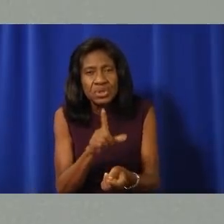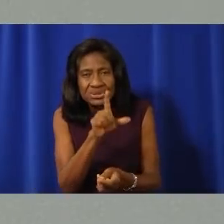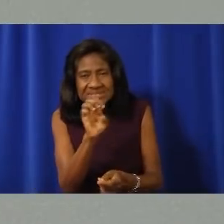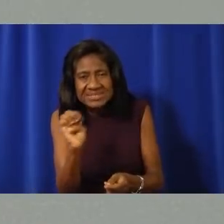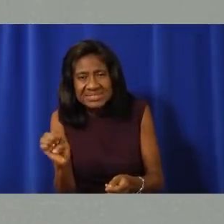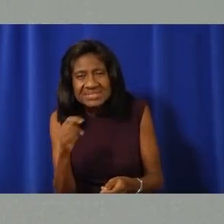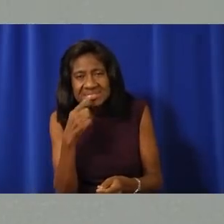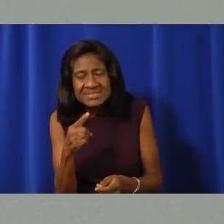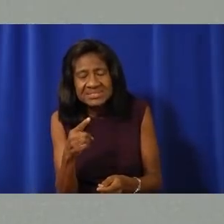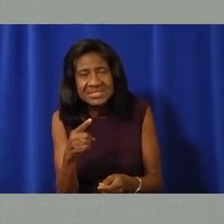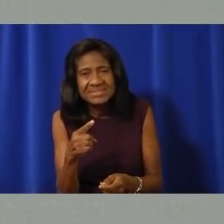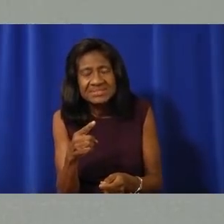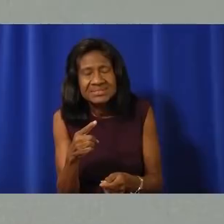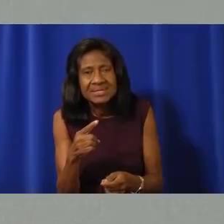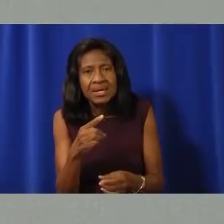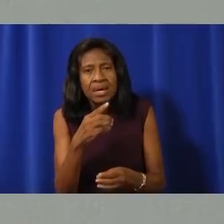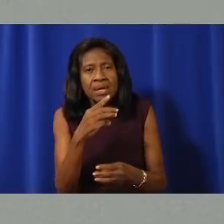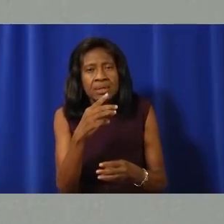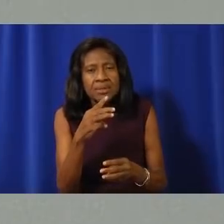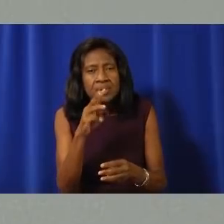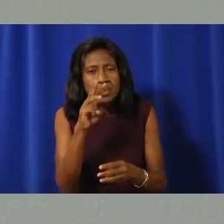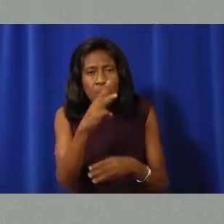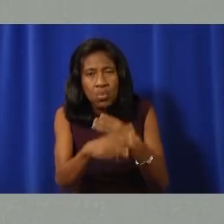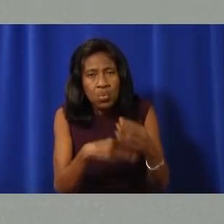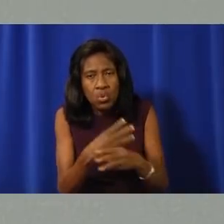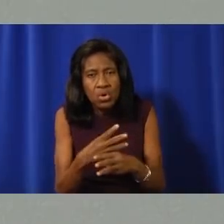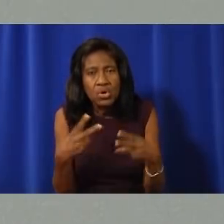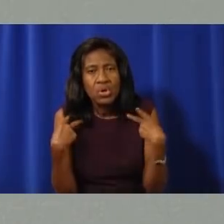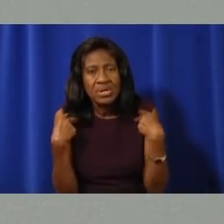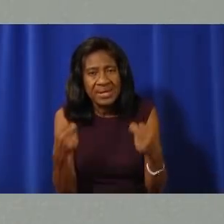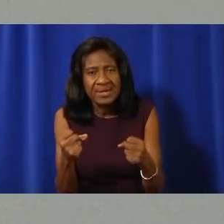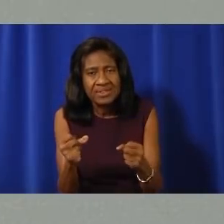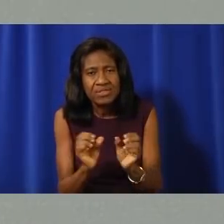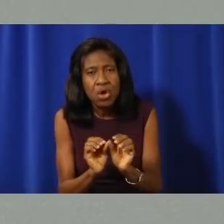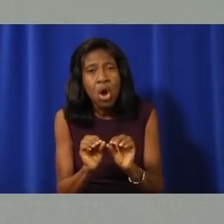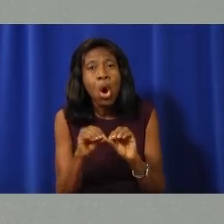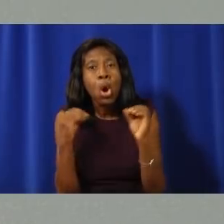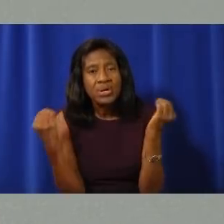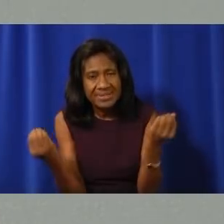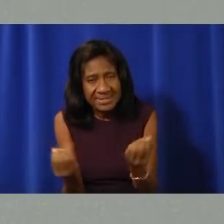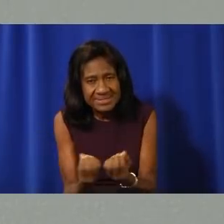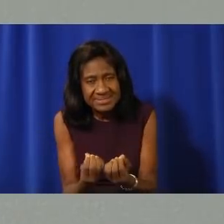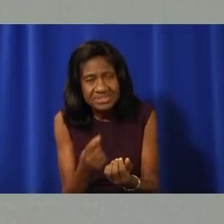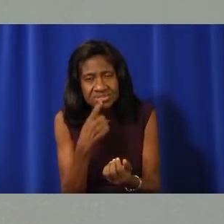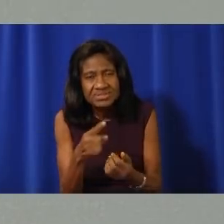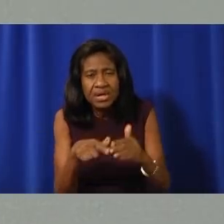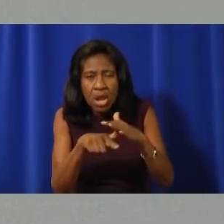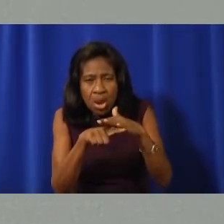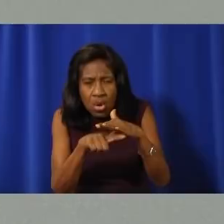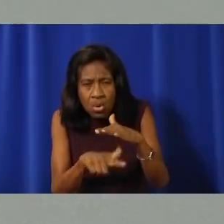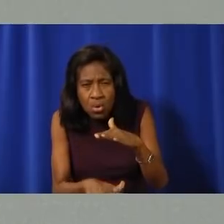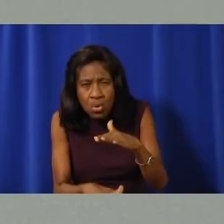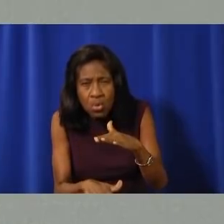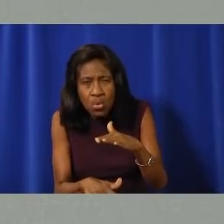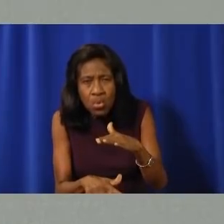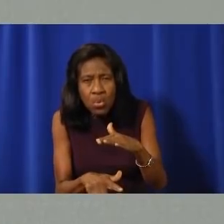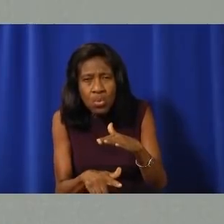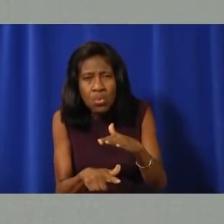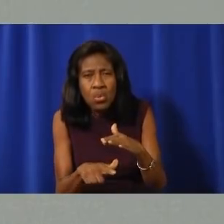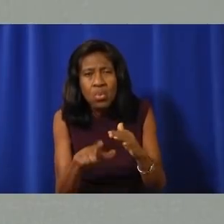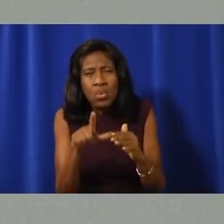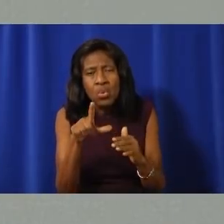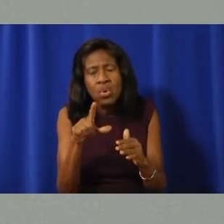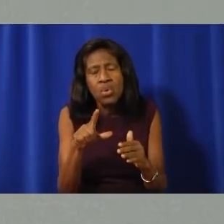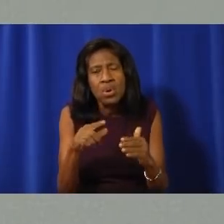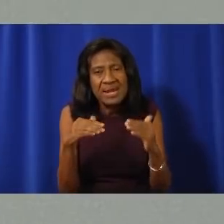WHO definition, we are in this low level of community transmission. But that, for